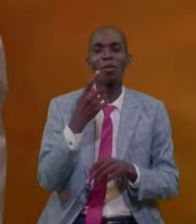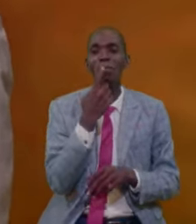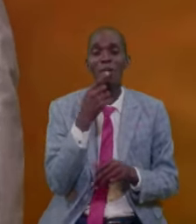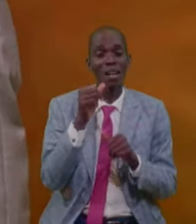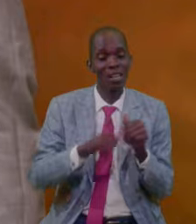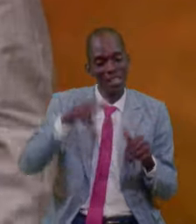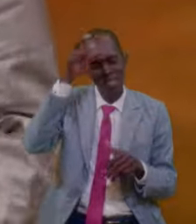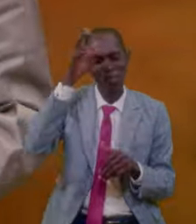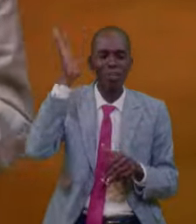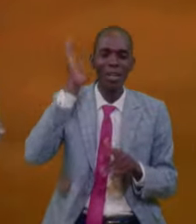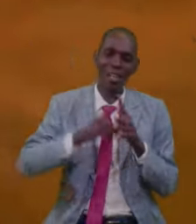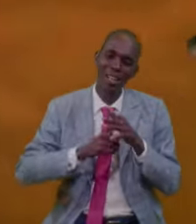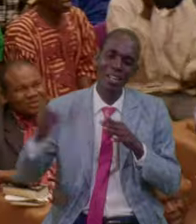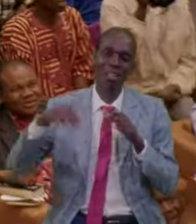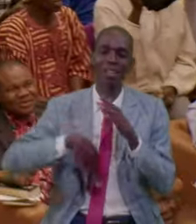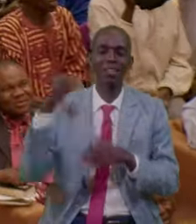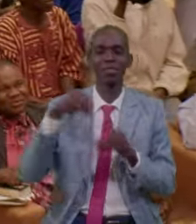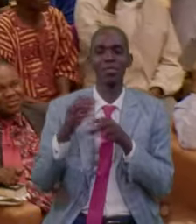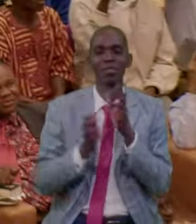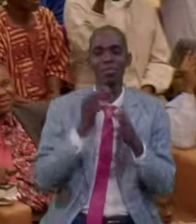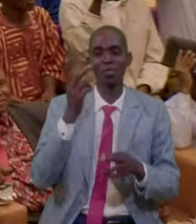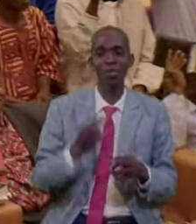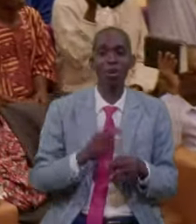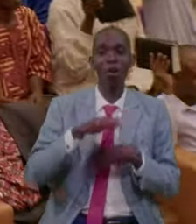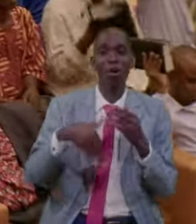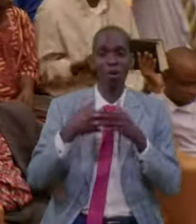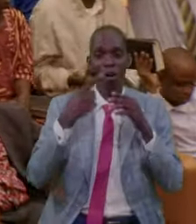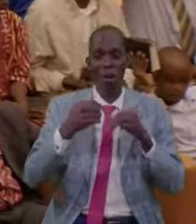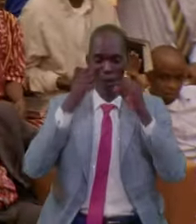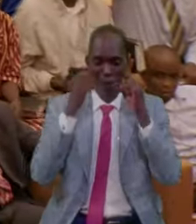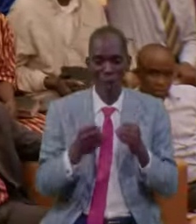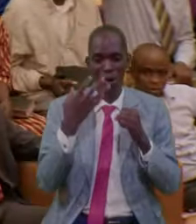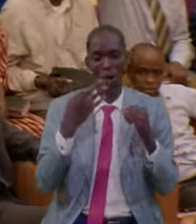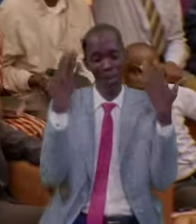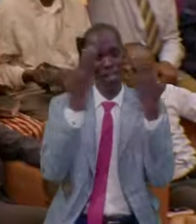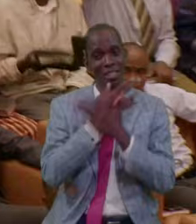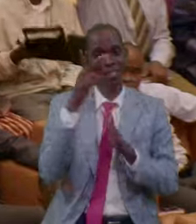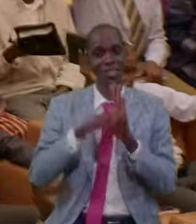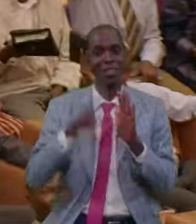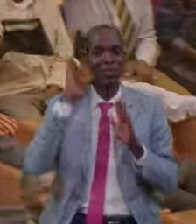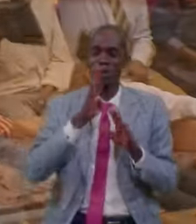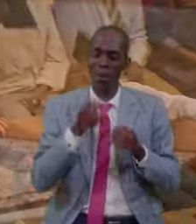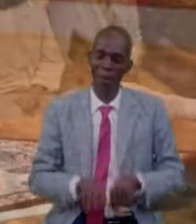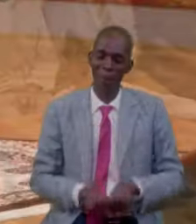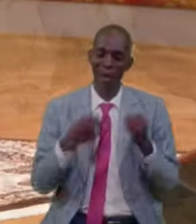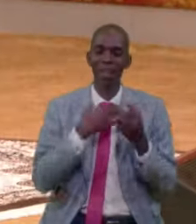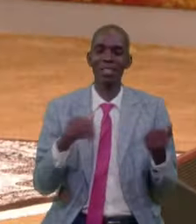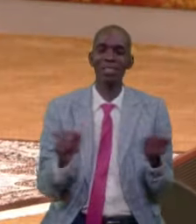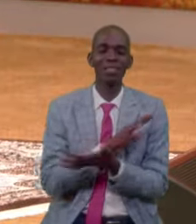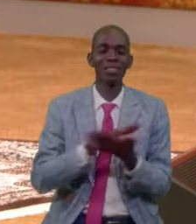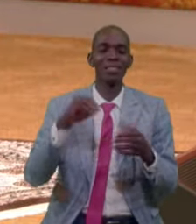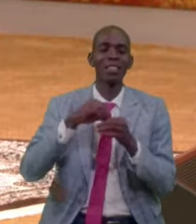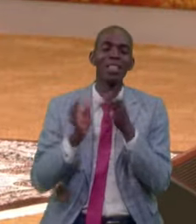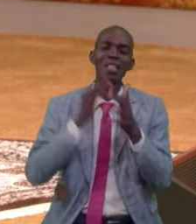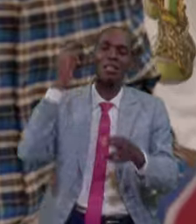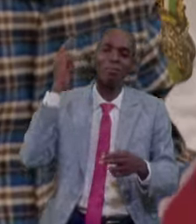demon will run away from you. All the powers of darkness will be broken and destroyed in